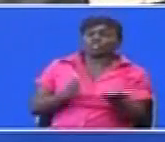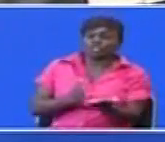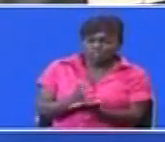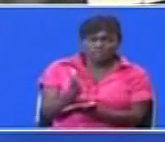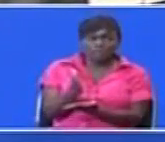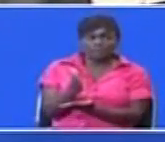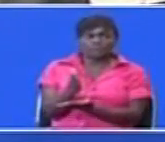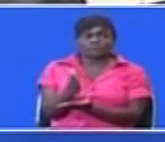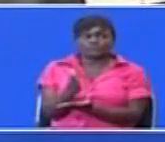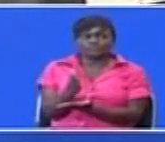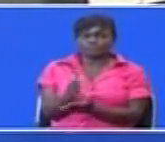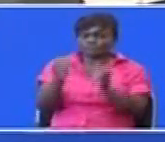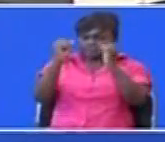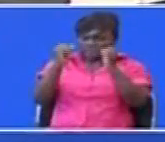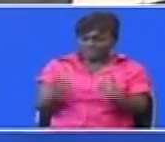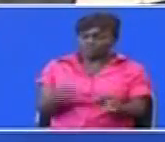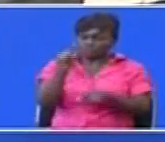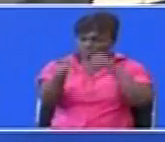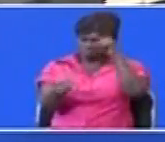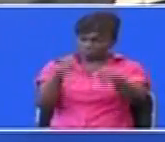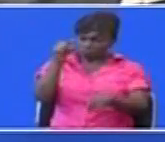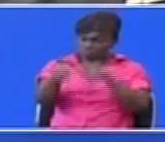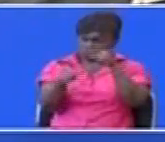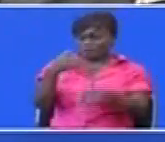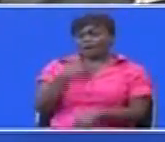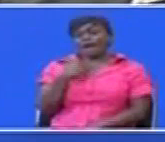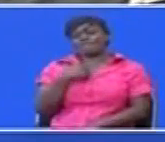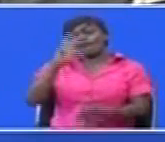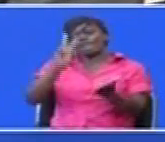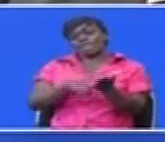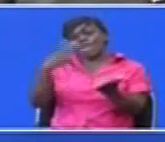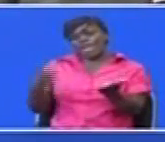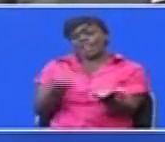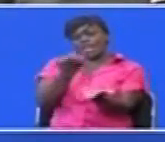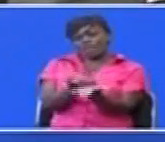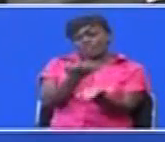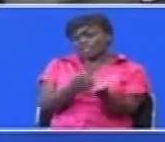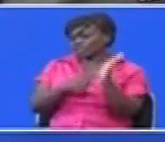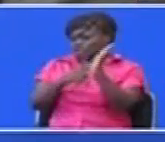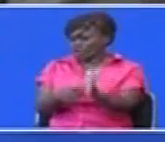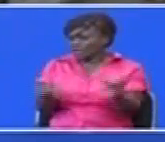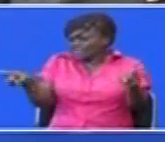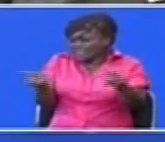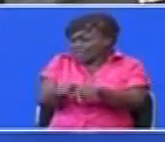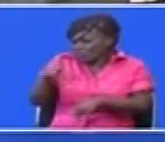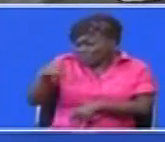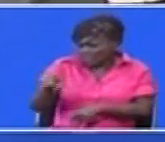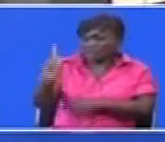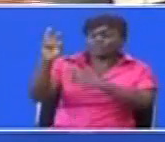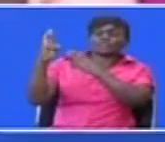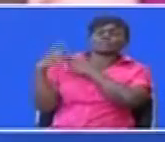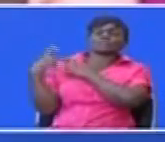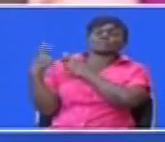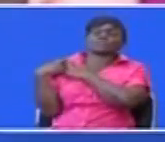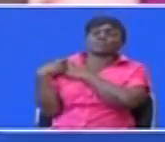ways. If you make accusations and fail to prove them, you too will also be held